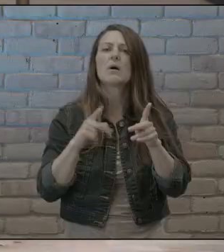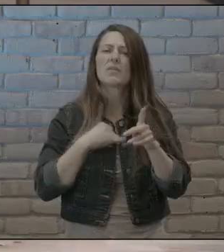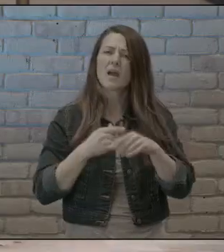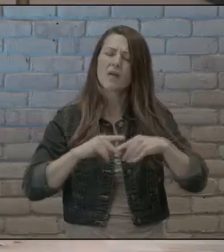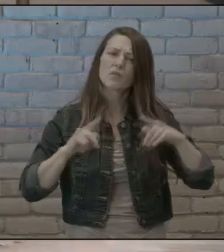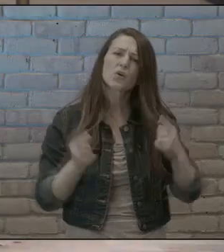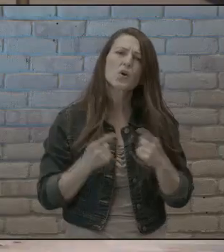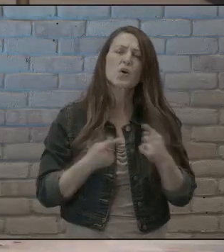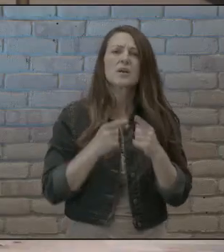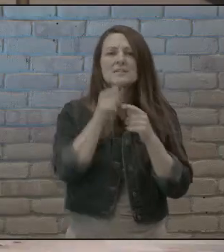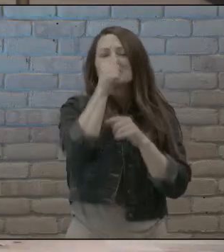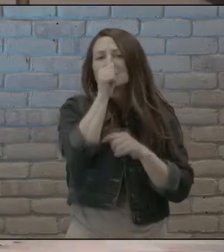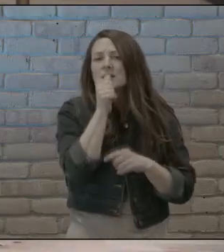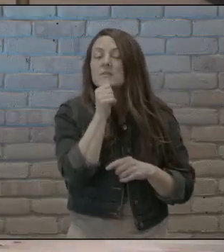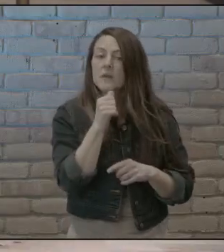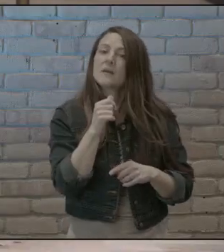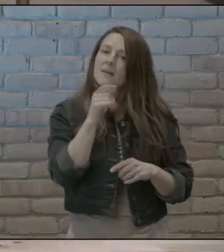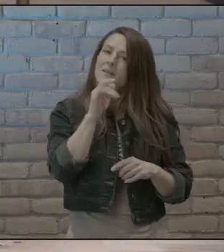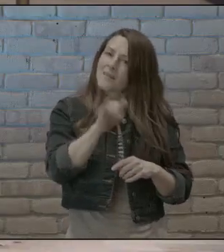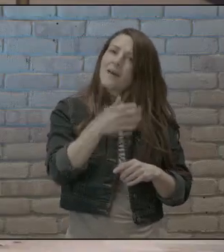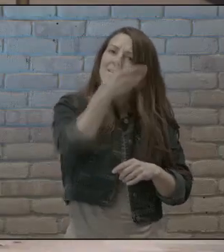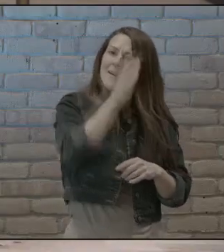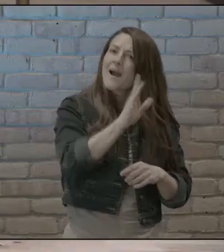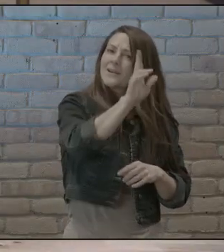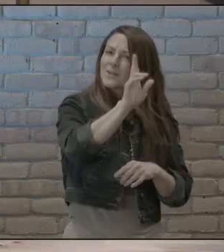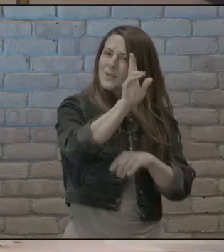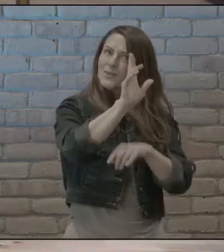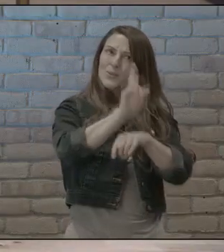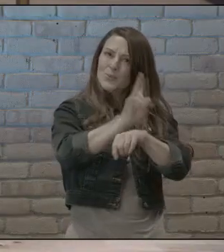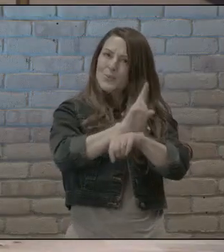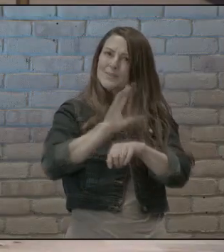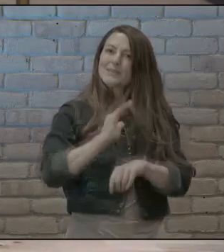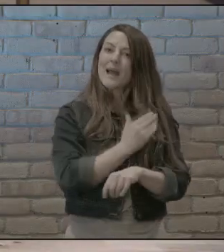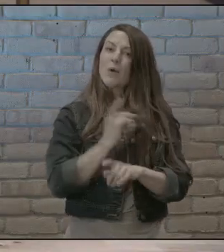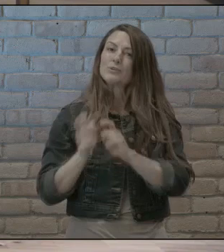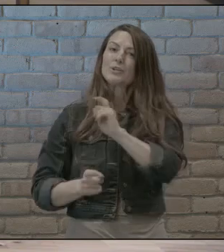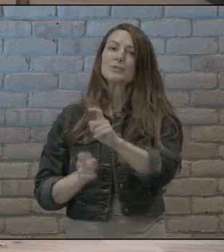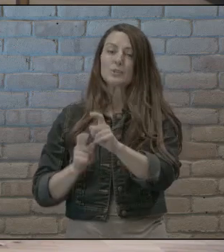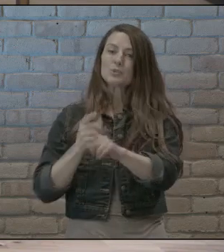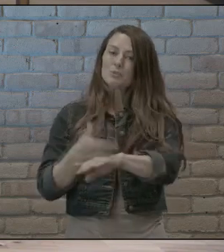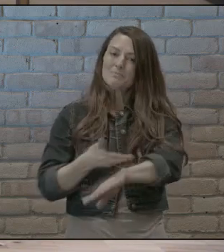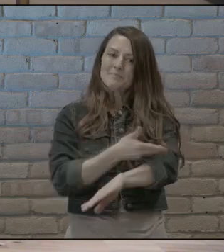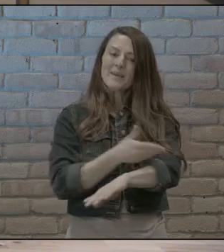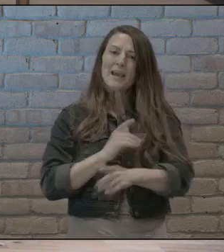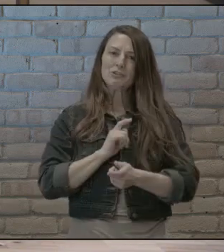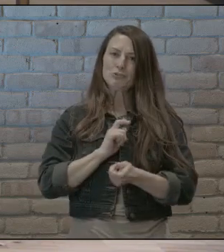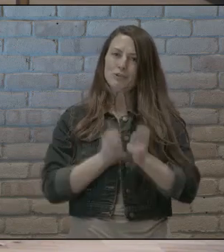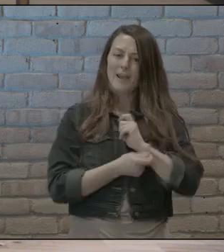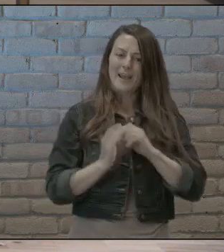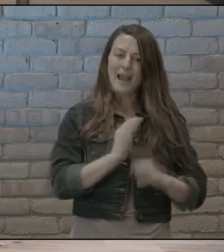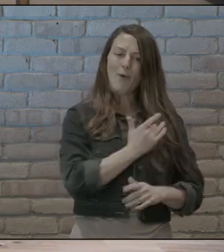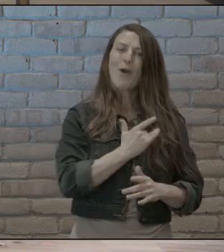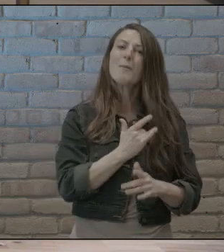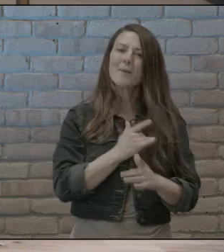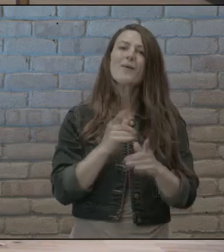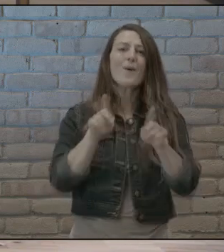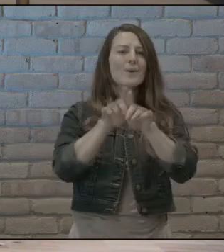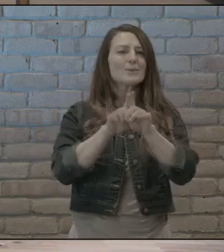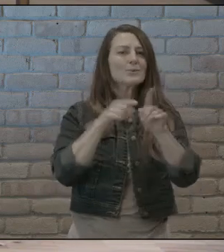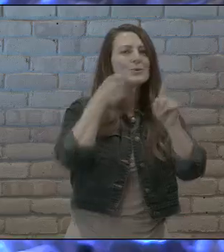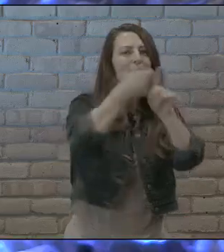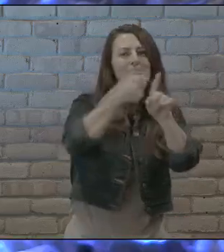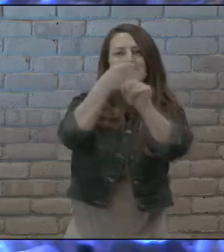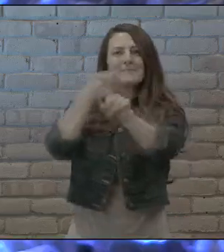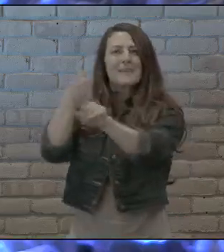generosity. God uses our generosity to shape and change our hearts and lives, but also uses it to impact people all around